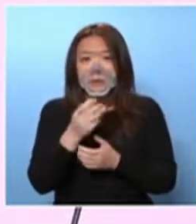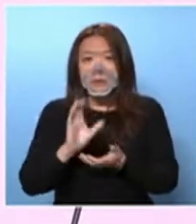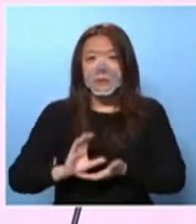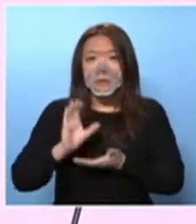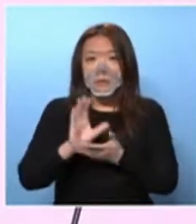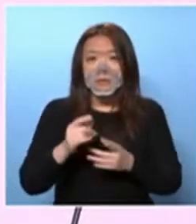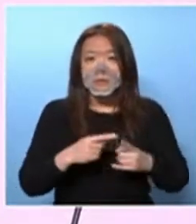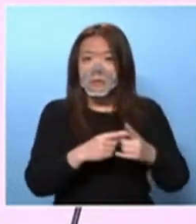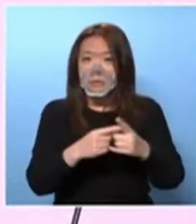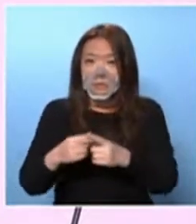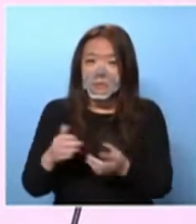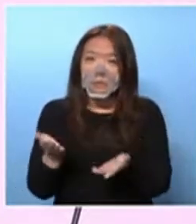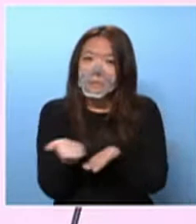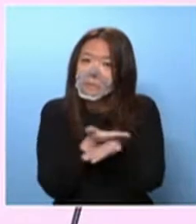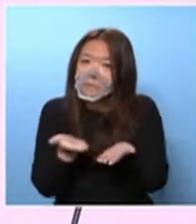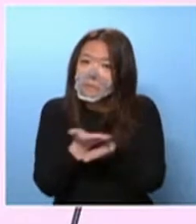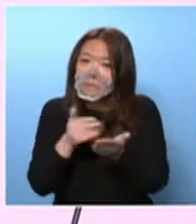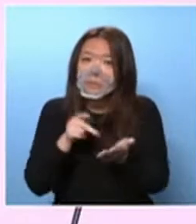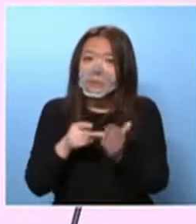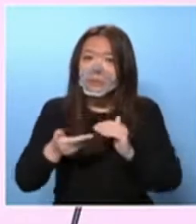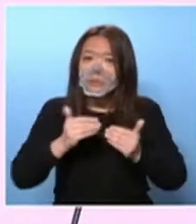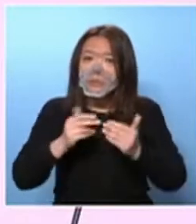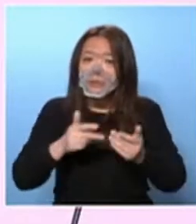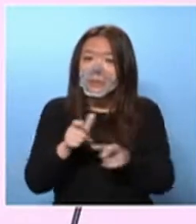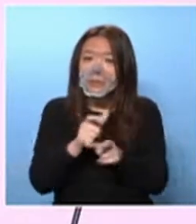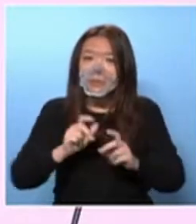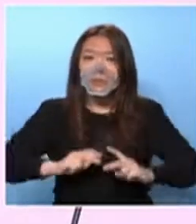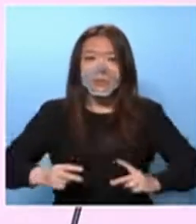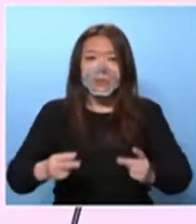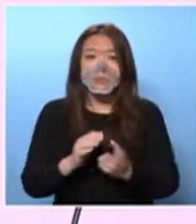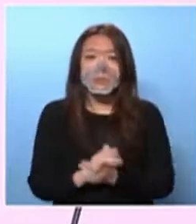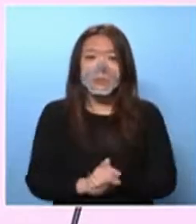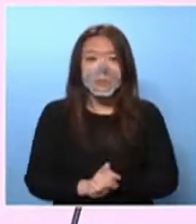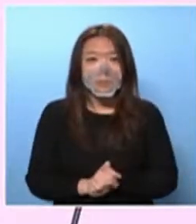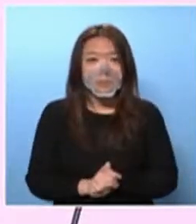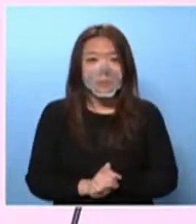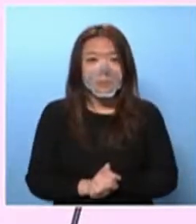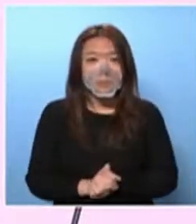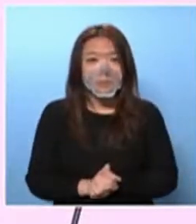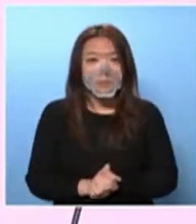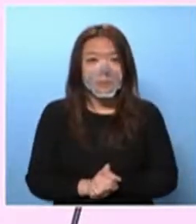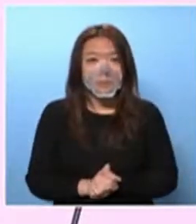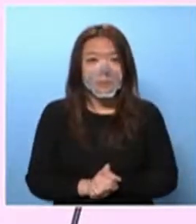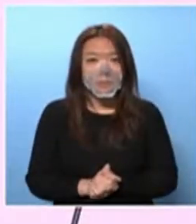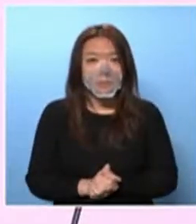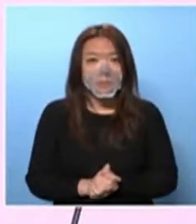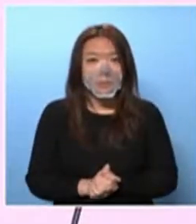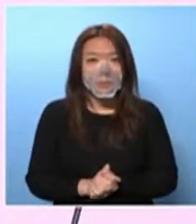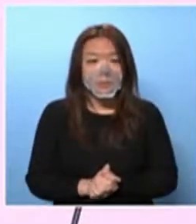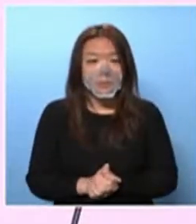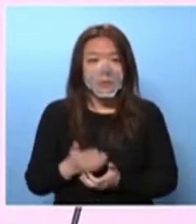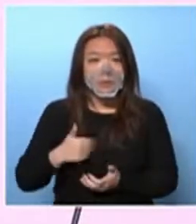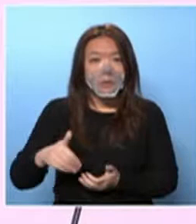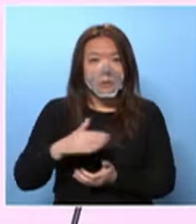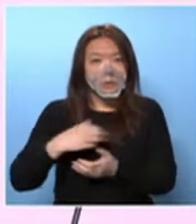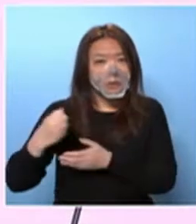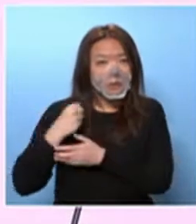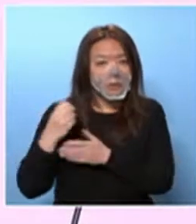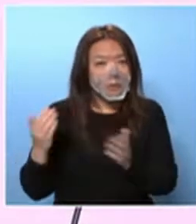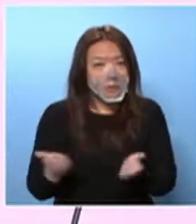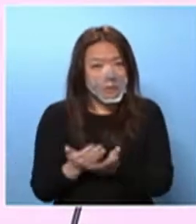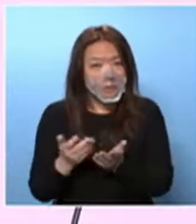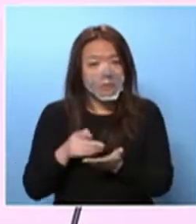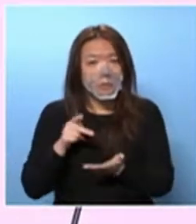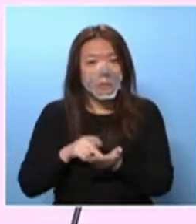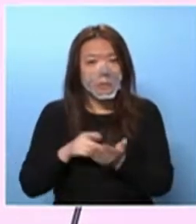make it easier for retail investors to participate in and share the fruits of our bond market development. We have